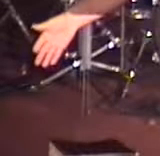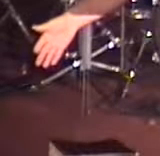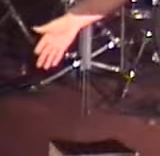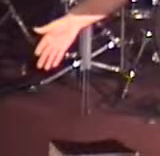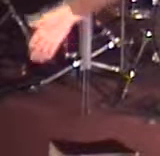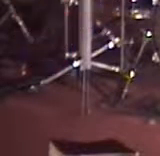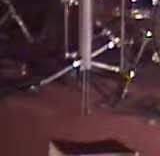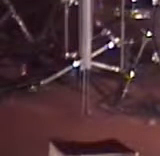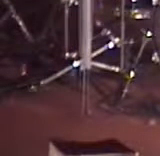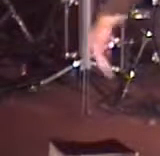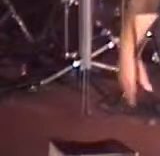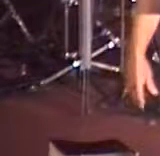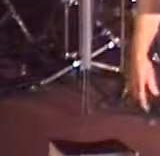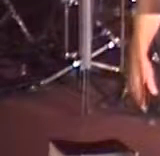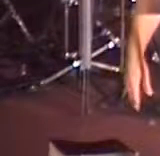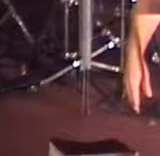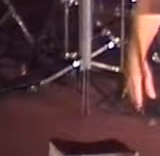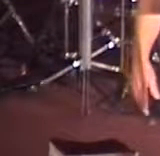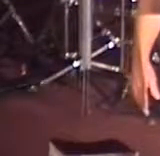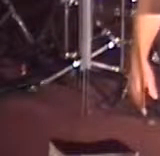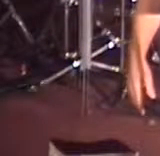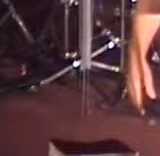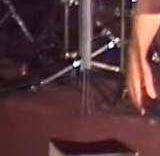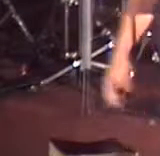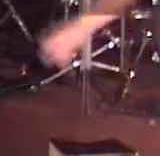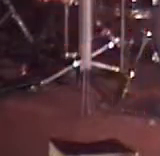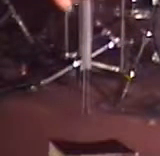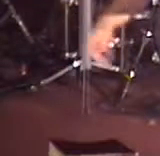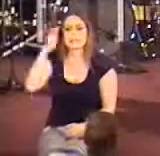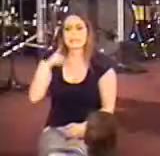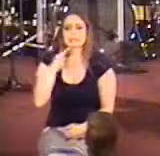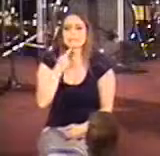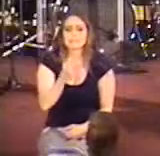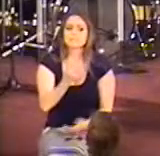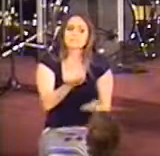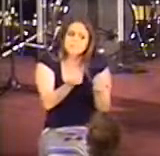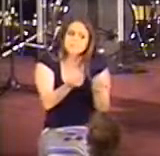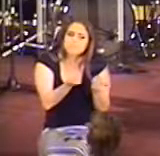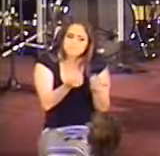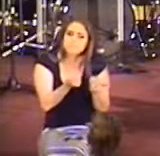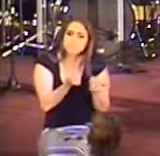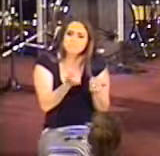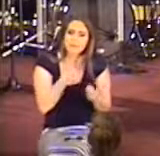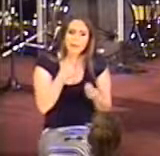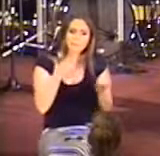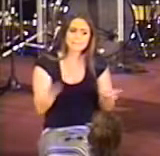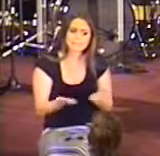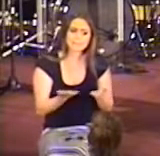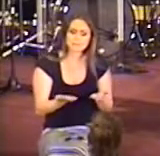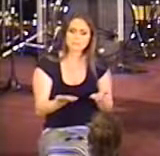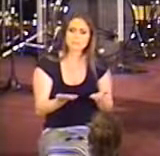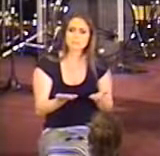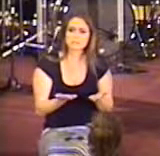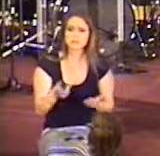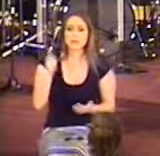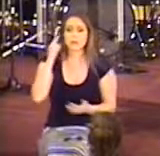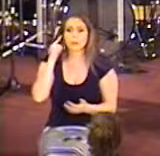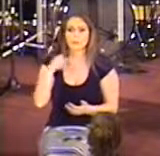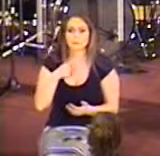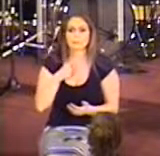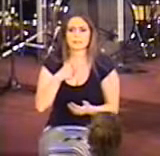God said, "Come on. I'm here." He heard me the night that I thought my father was going to